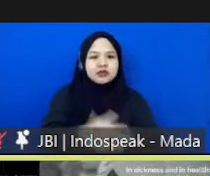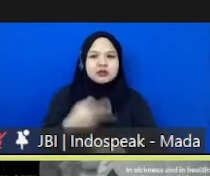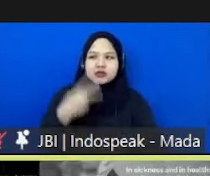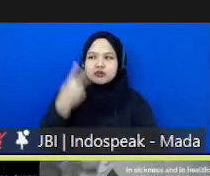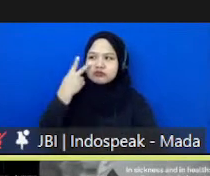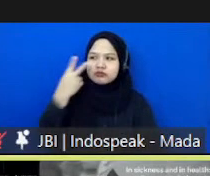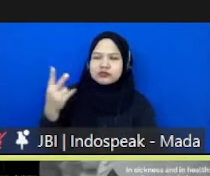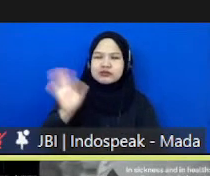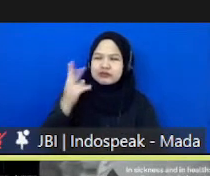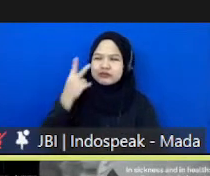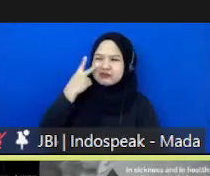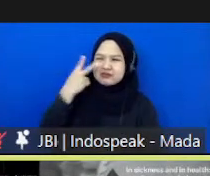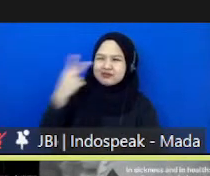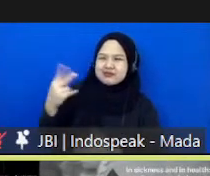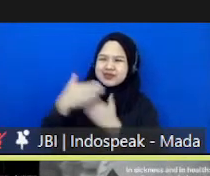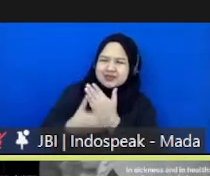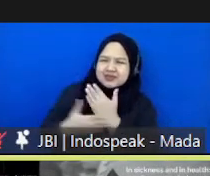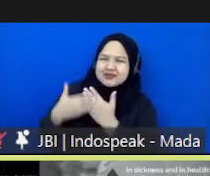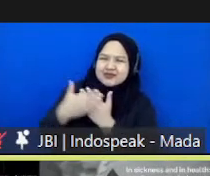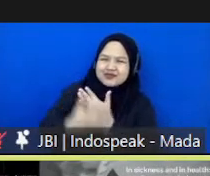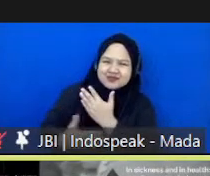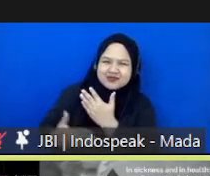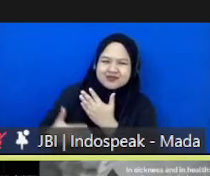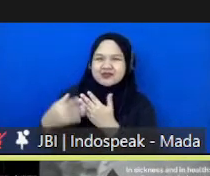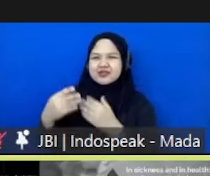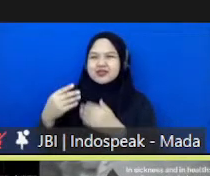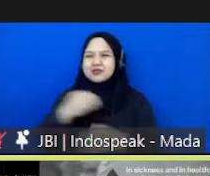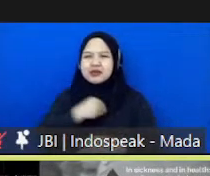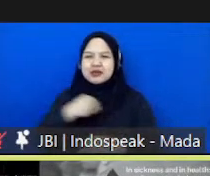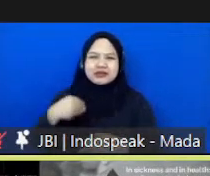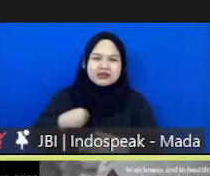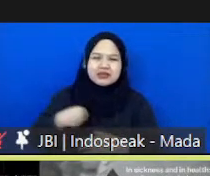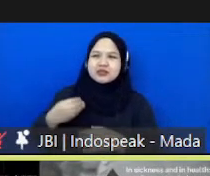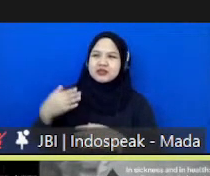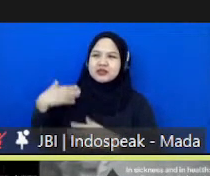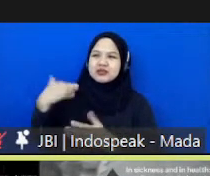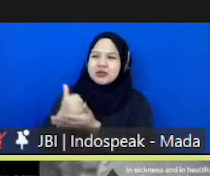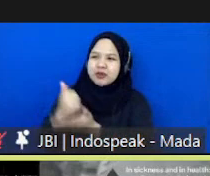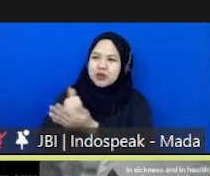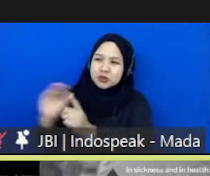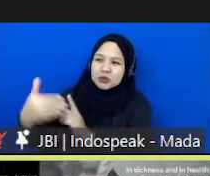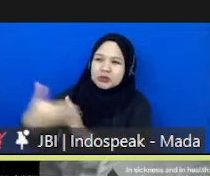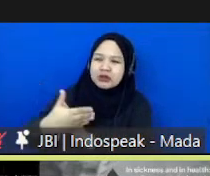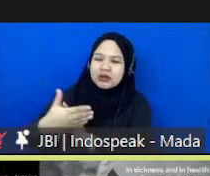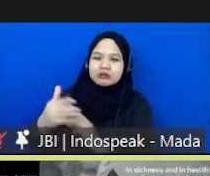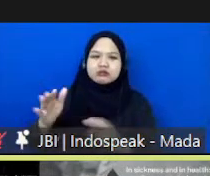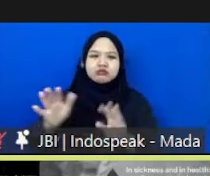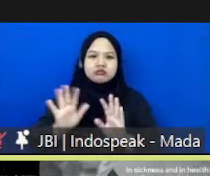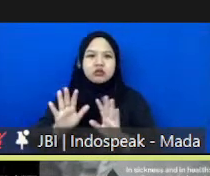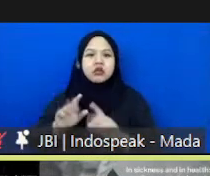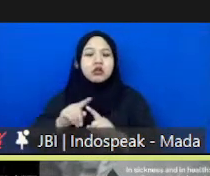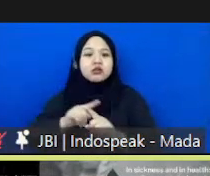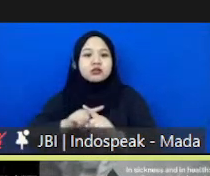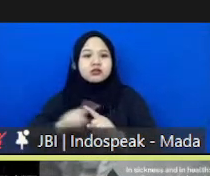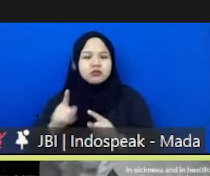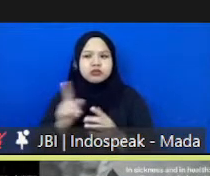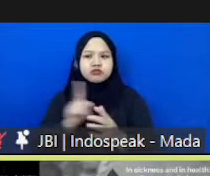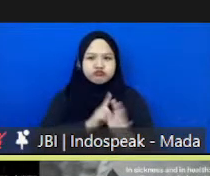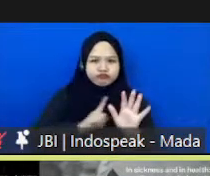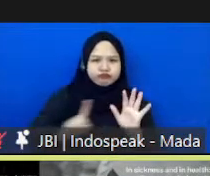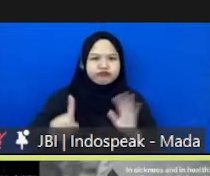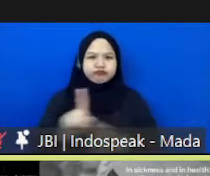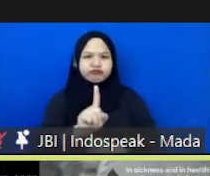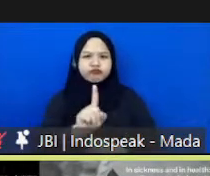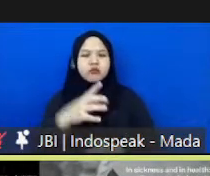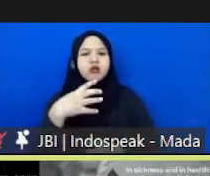of charity, medical treatment, and social protection towards seeing people with disabilities as subjects with rights.